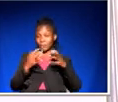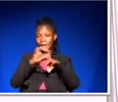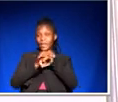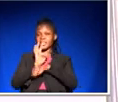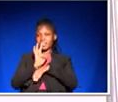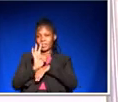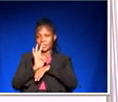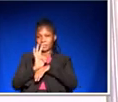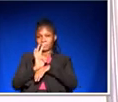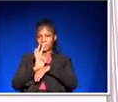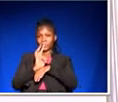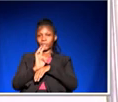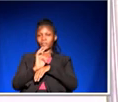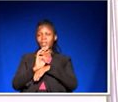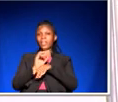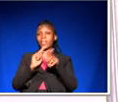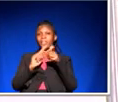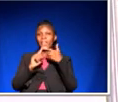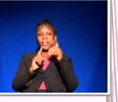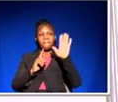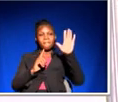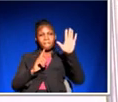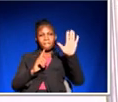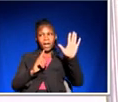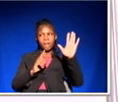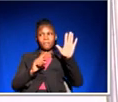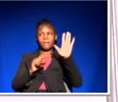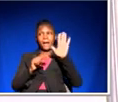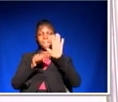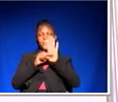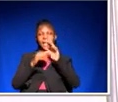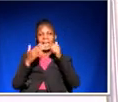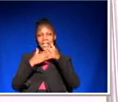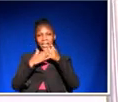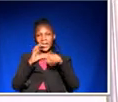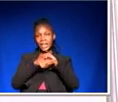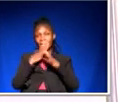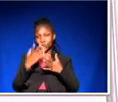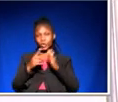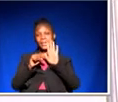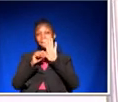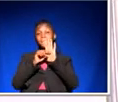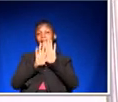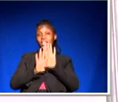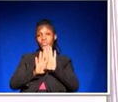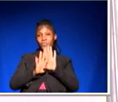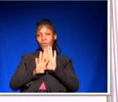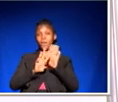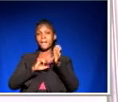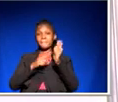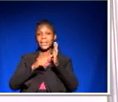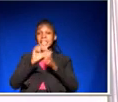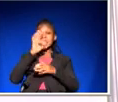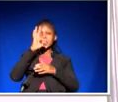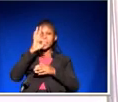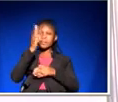3. And 5 minus 9 will give us negative 4. 3 over negative